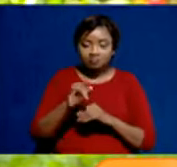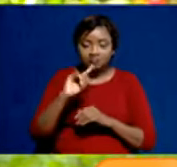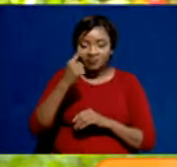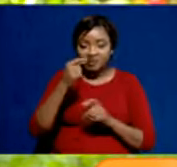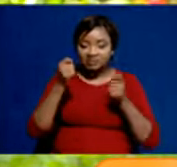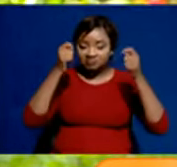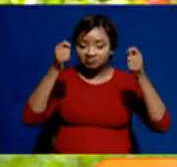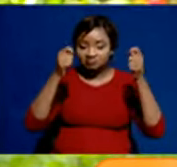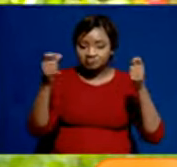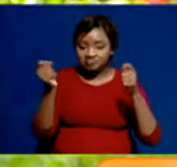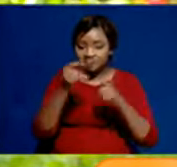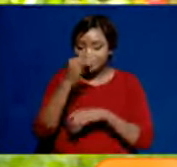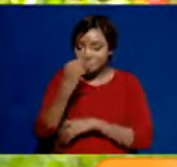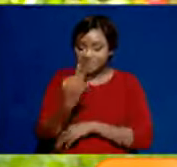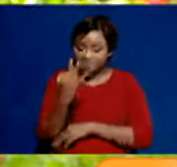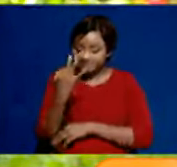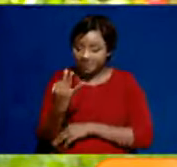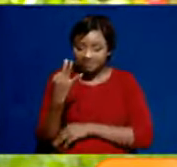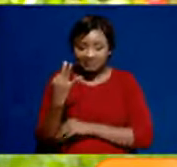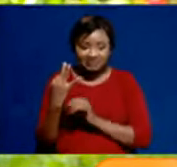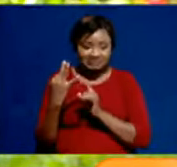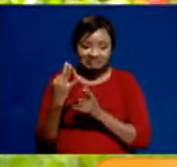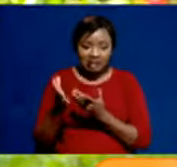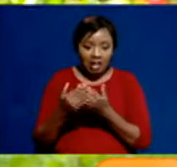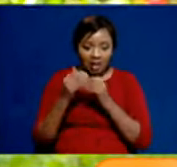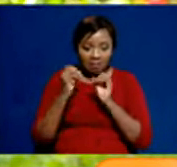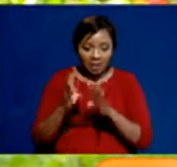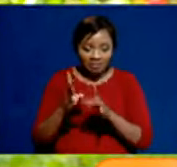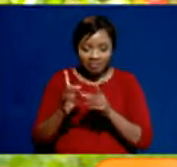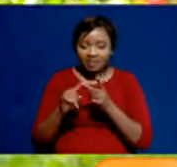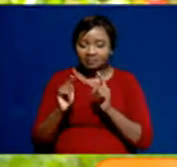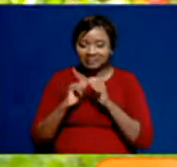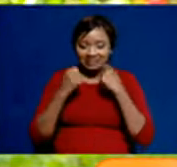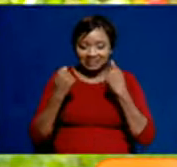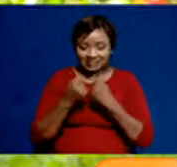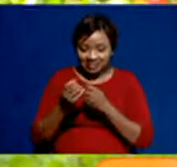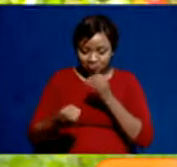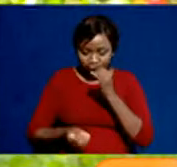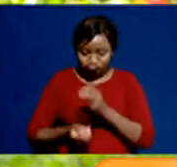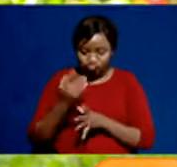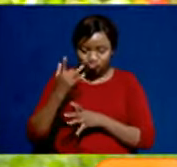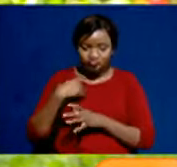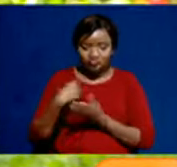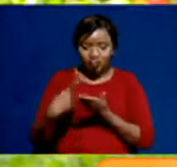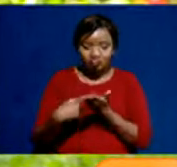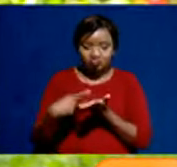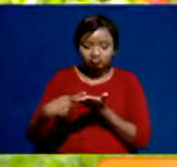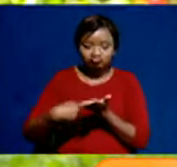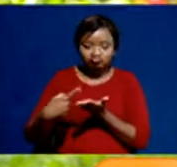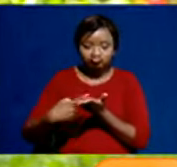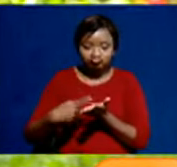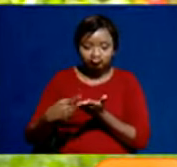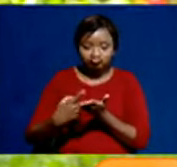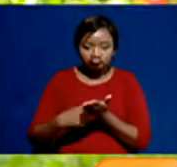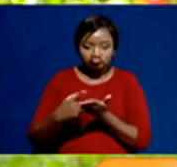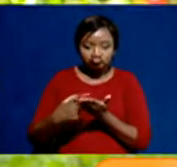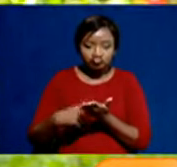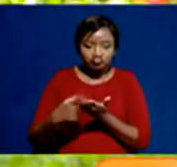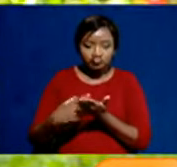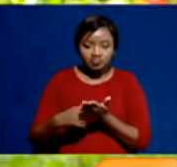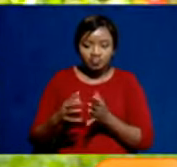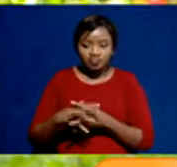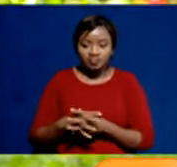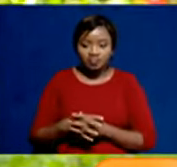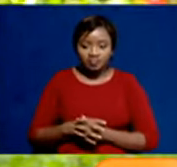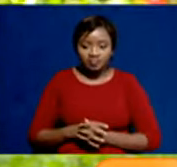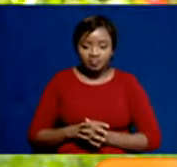in March, no much success after the bipartisan team was constituted through the statement of the president, and of course,